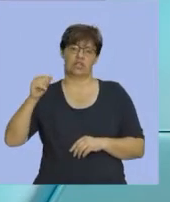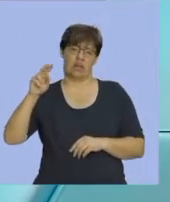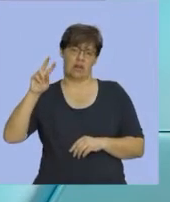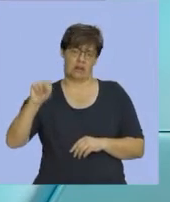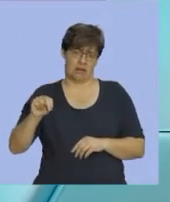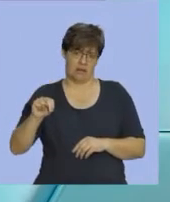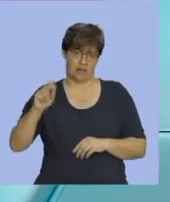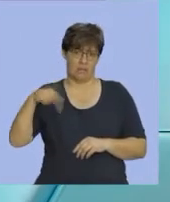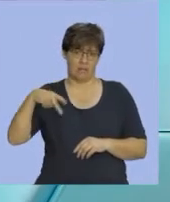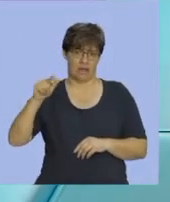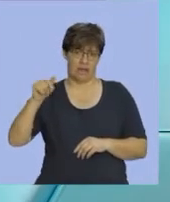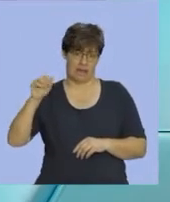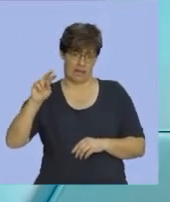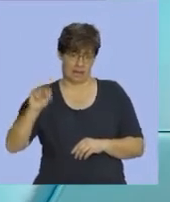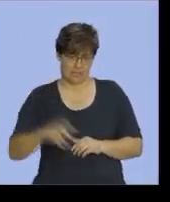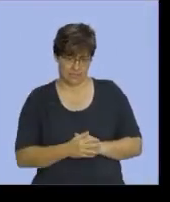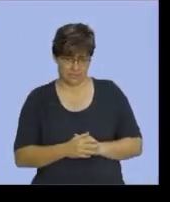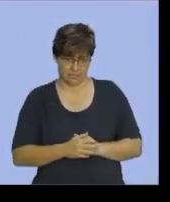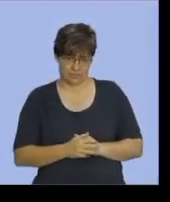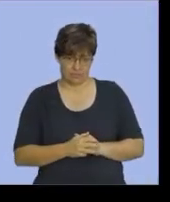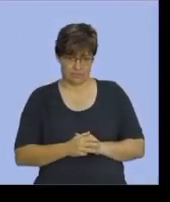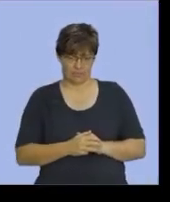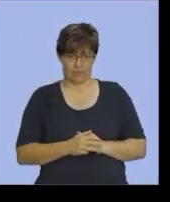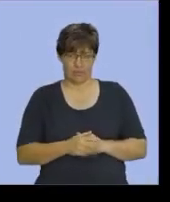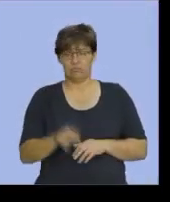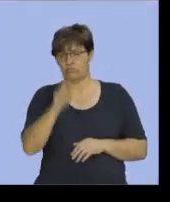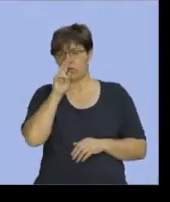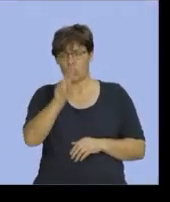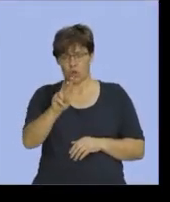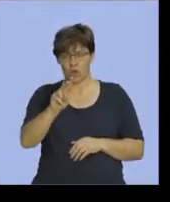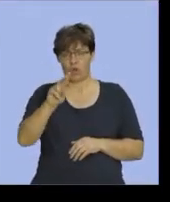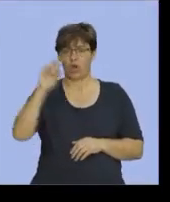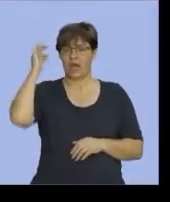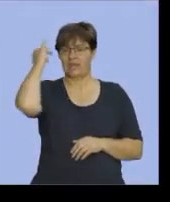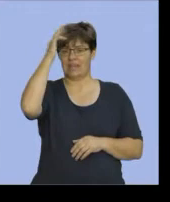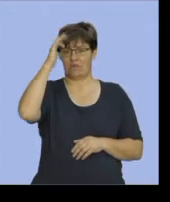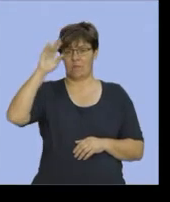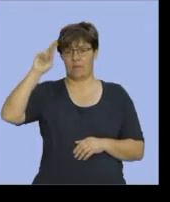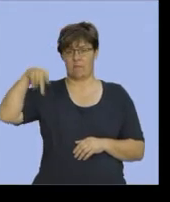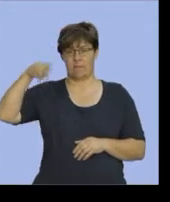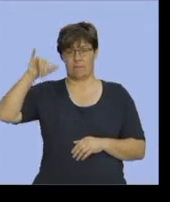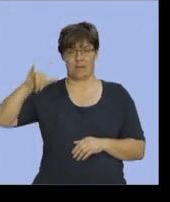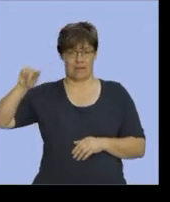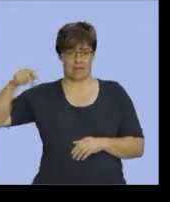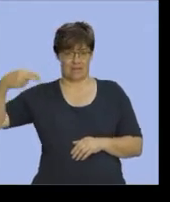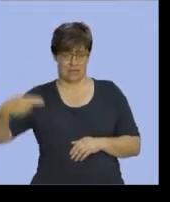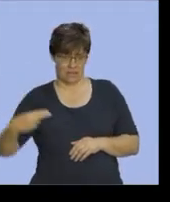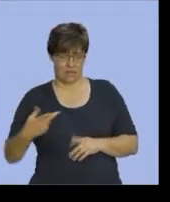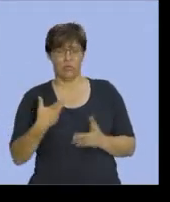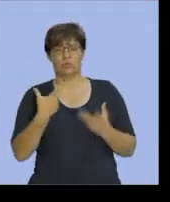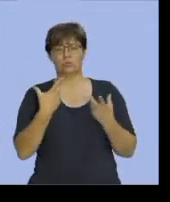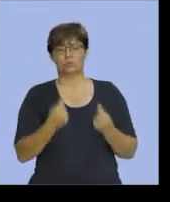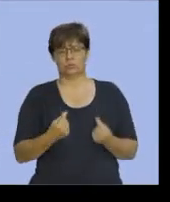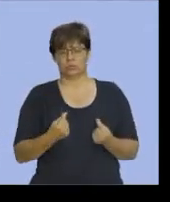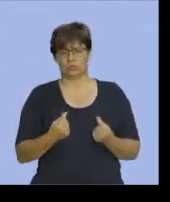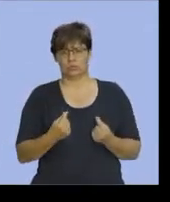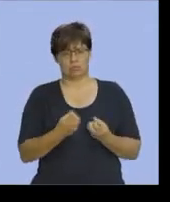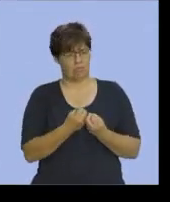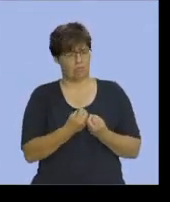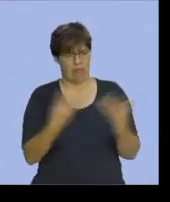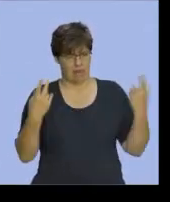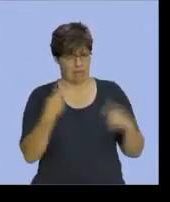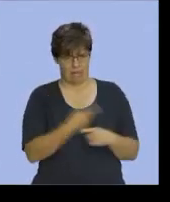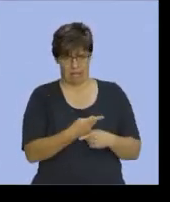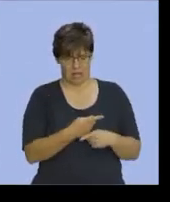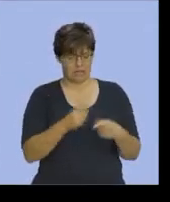far, what we've looked at is the theorem of Pythagoras, which we did in great length. We looked